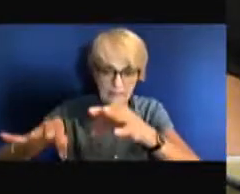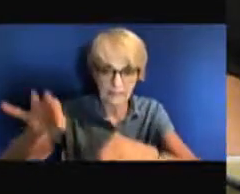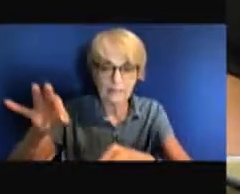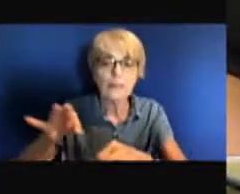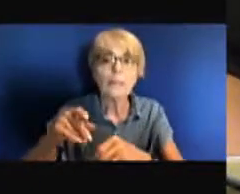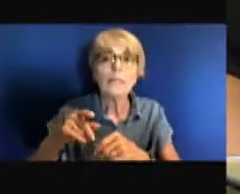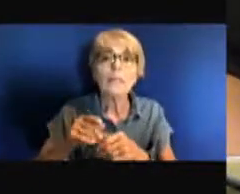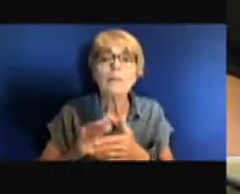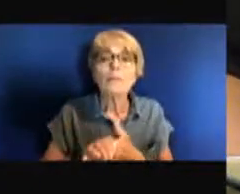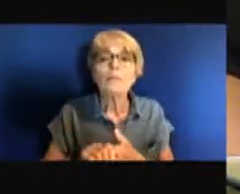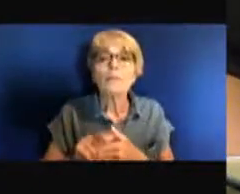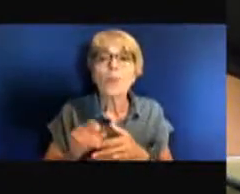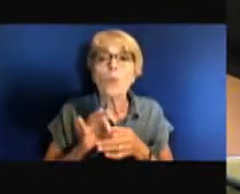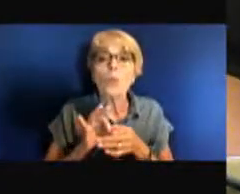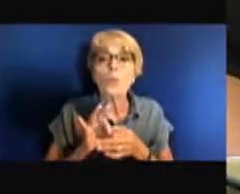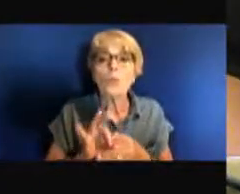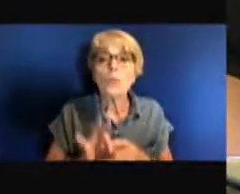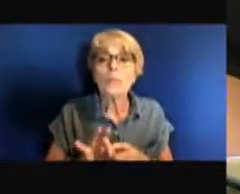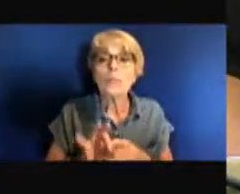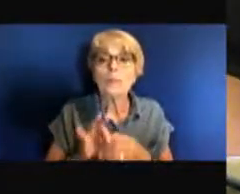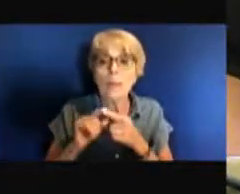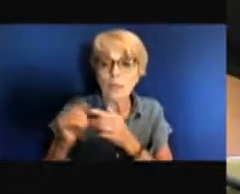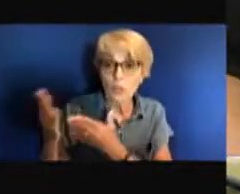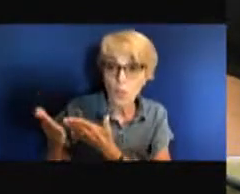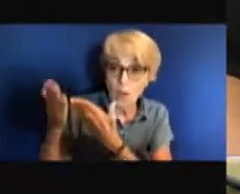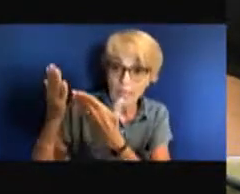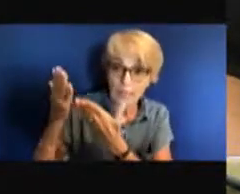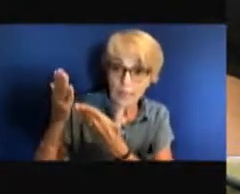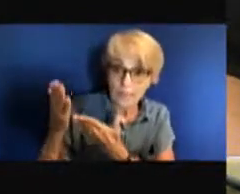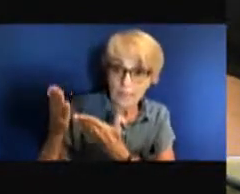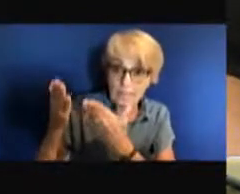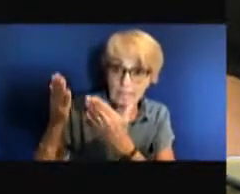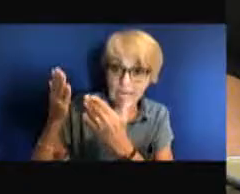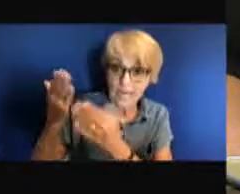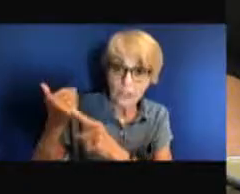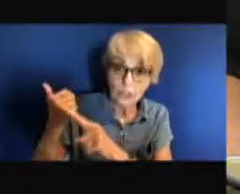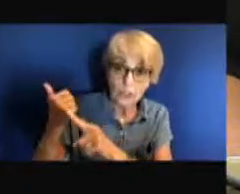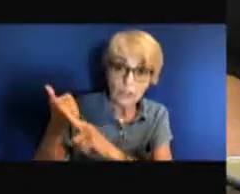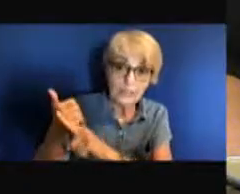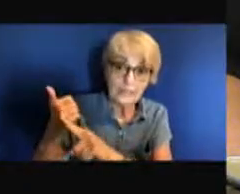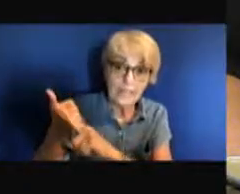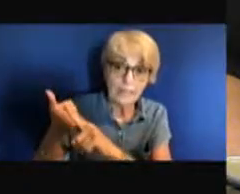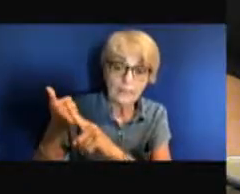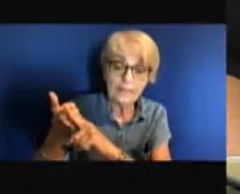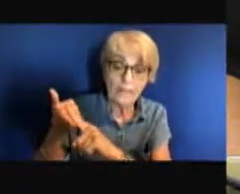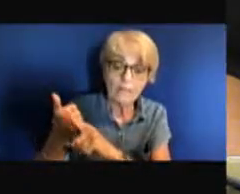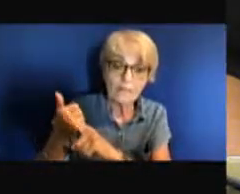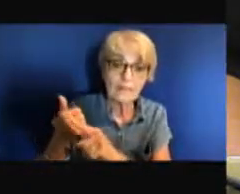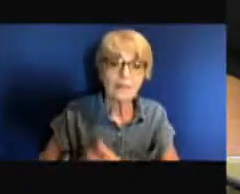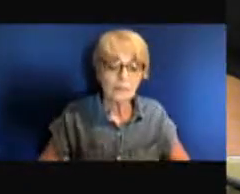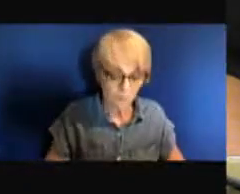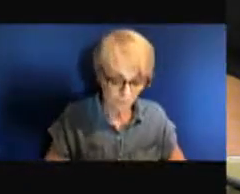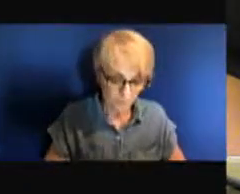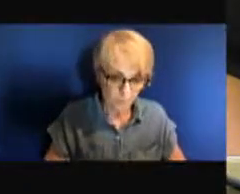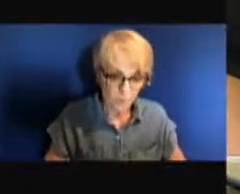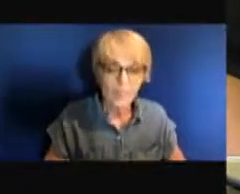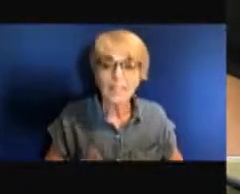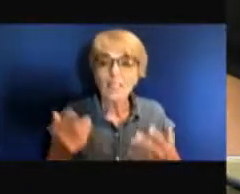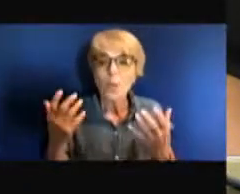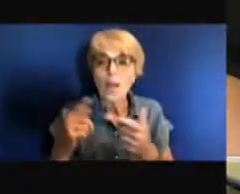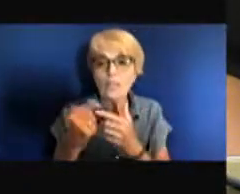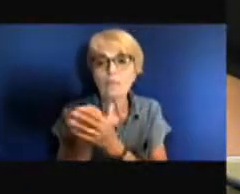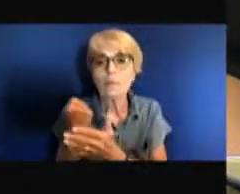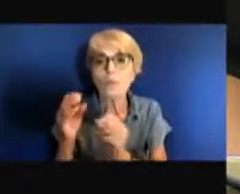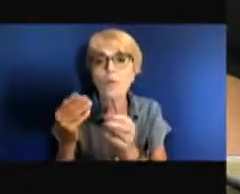With respect to the recommendations themselves, wanted to take this opportunity just to provide what would,